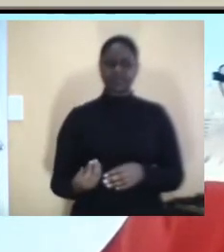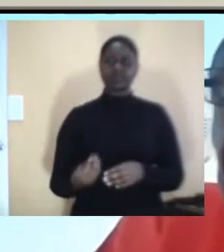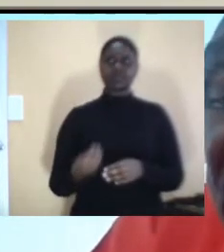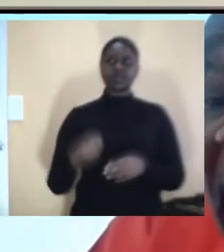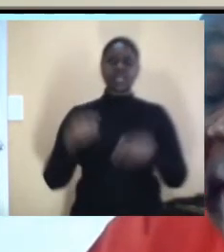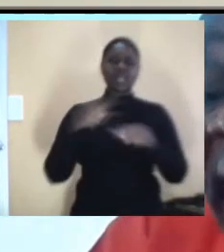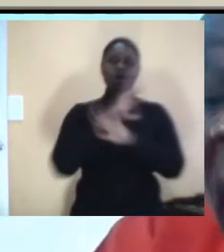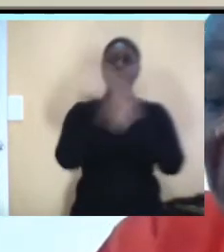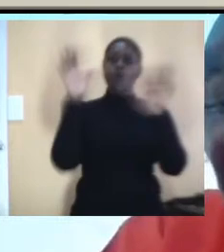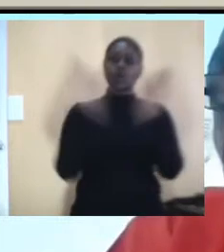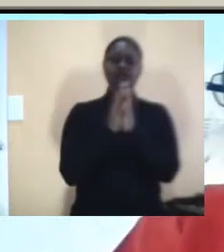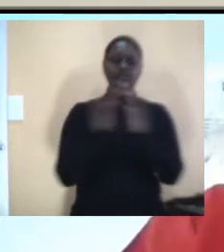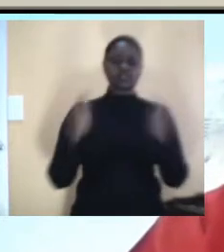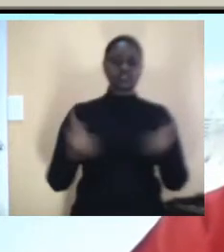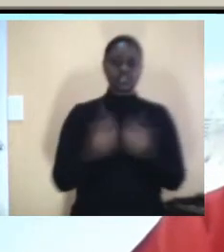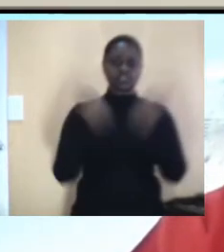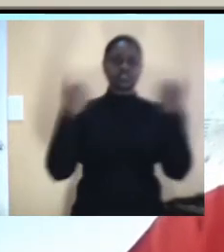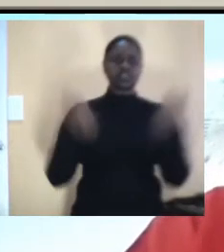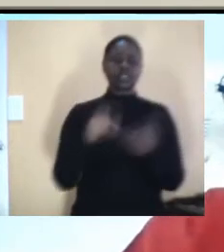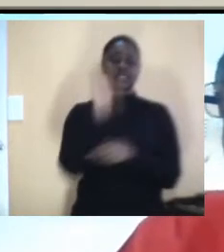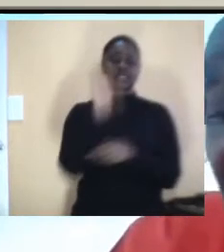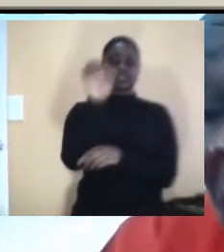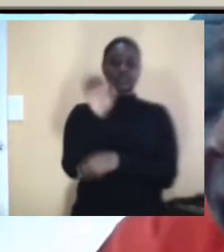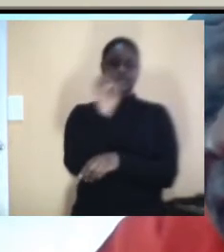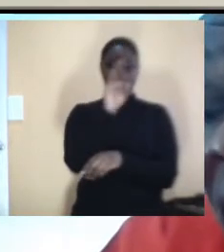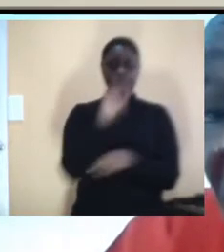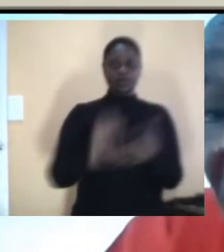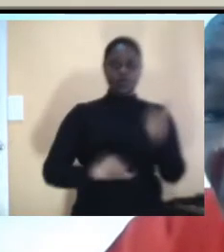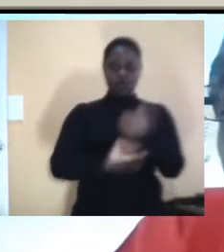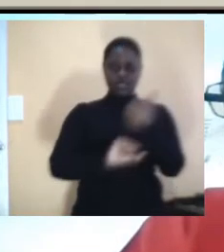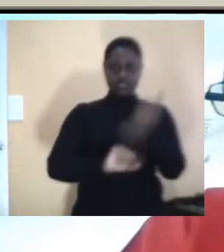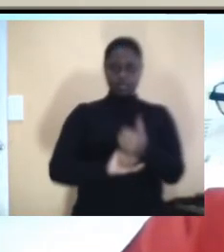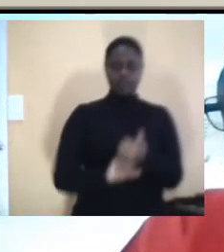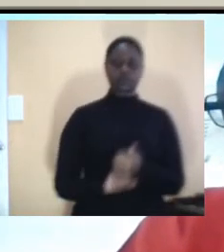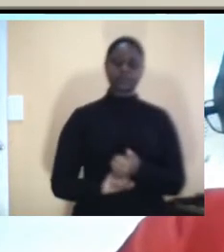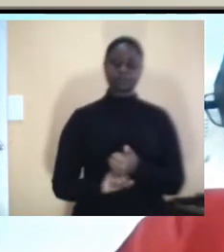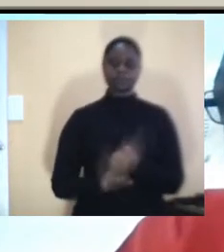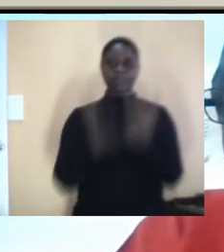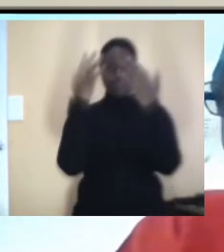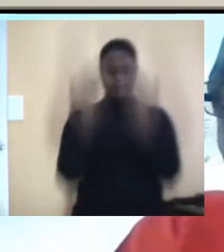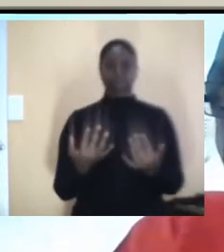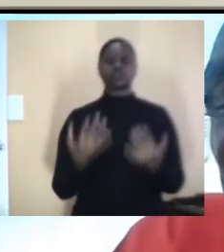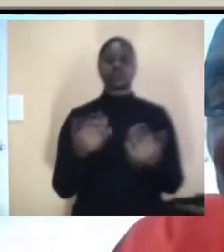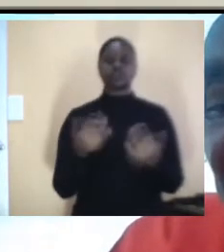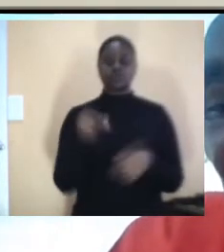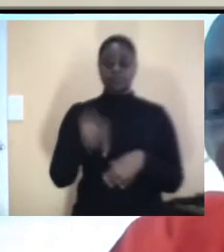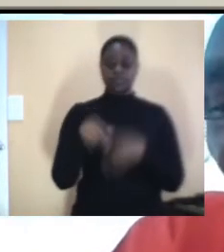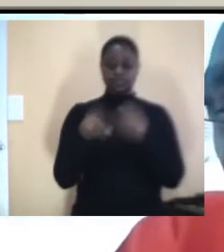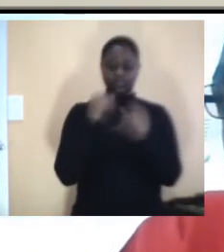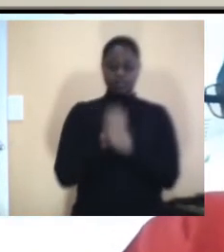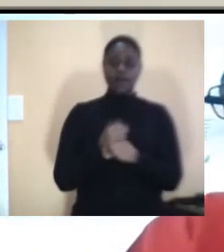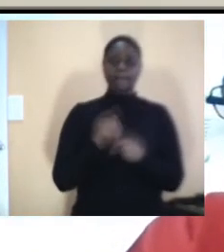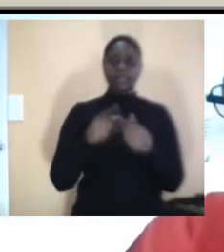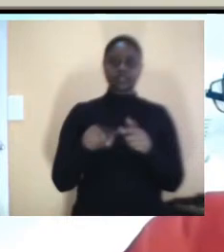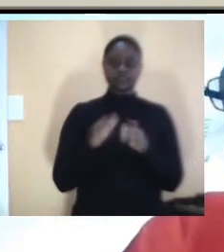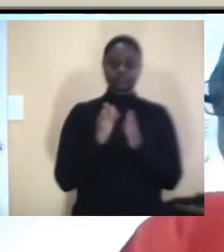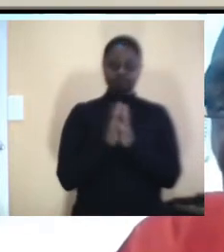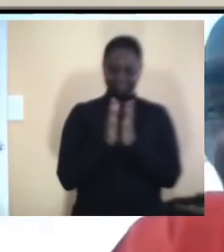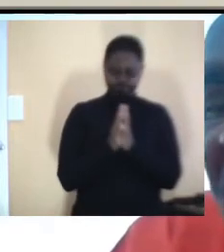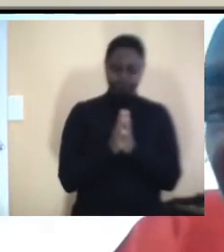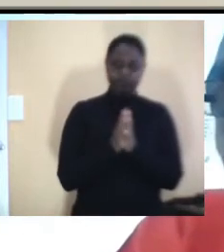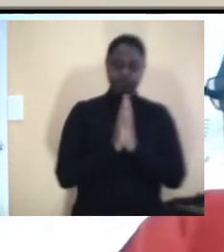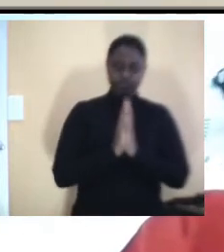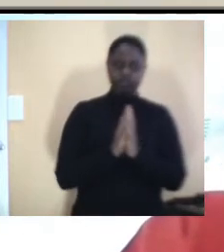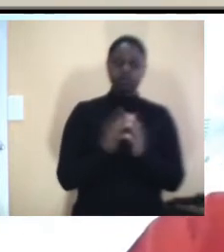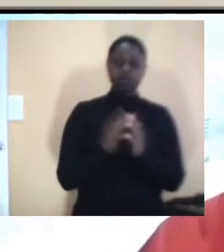lama challenges. As a EFF, siyayisupporta i-budget. Kodwa siyagcizelela ukuthi